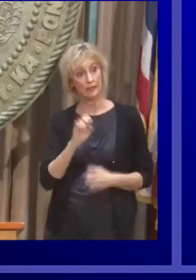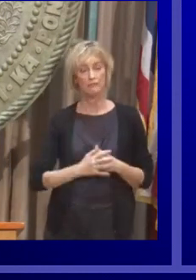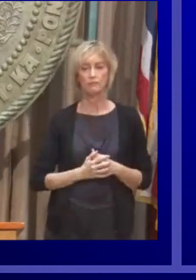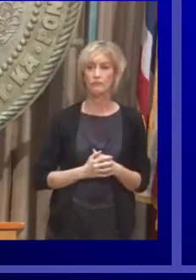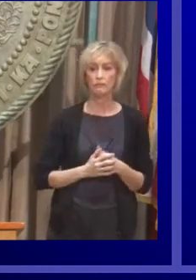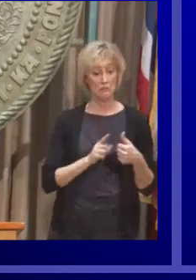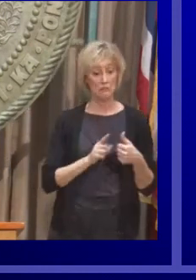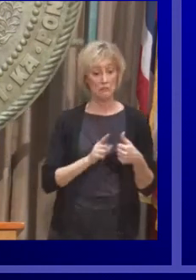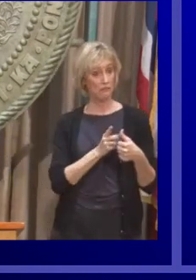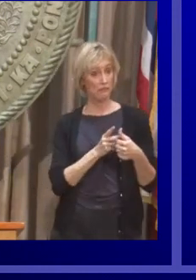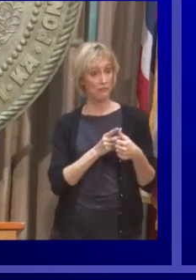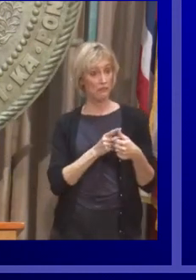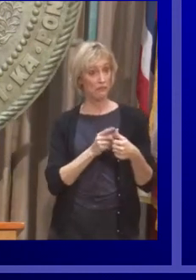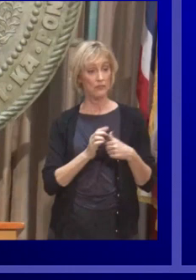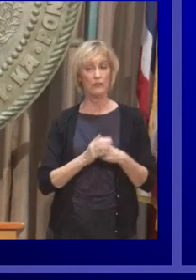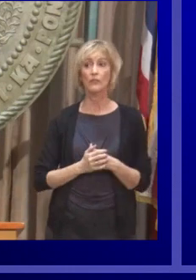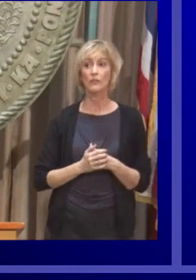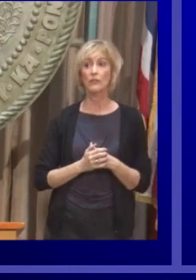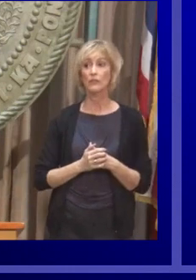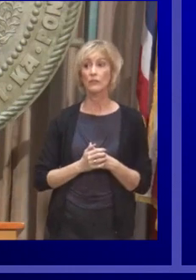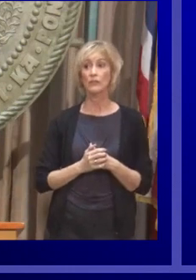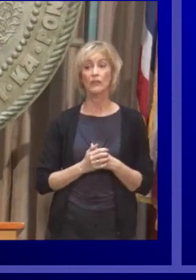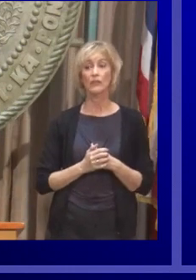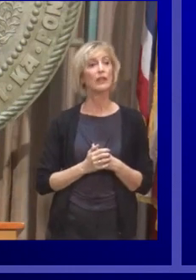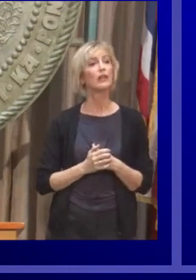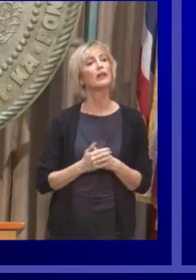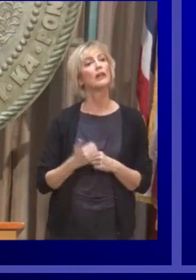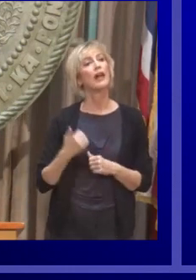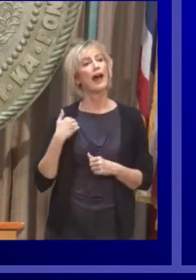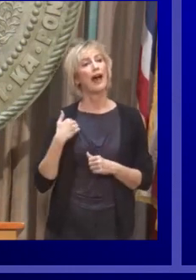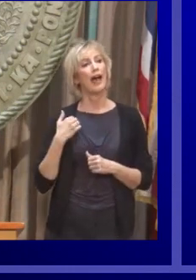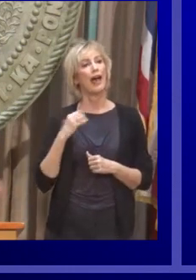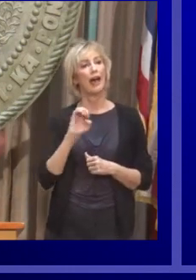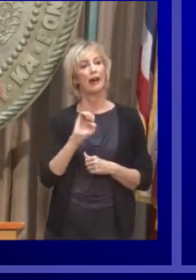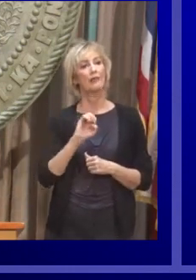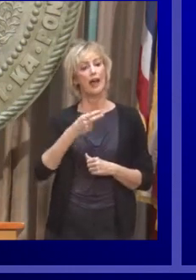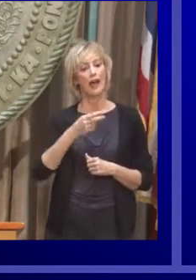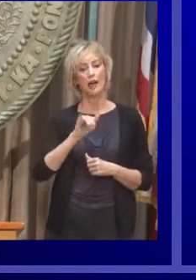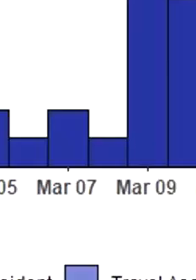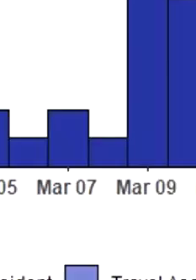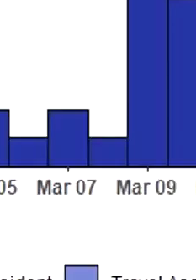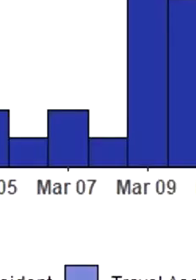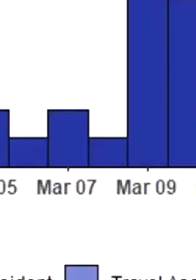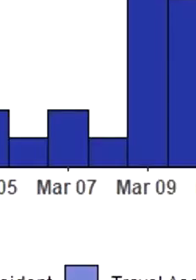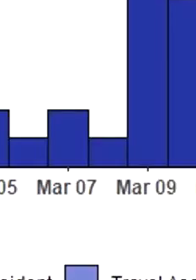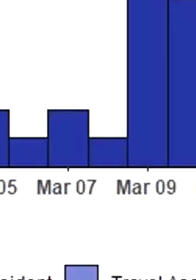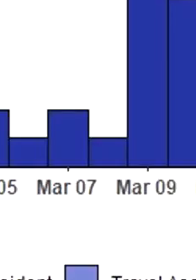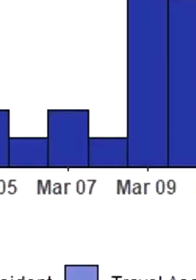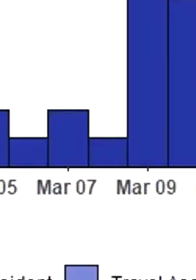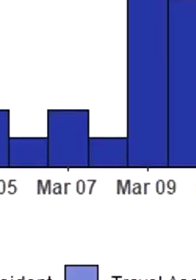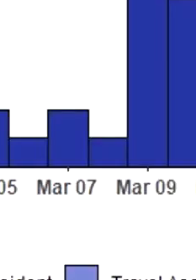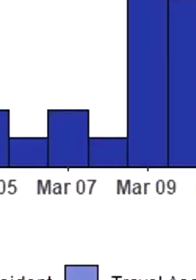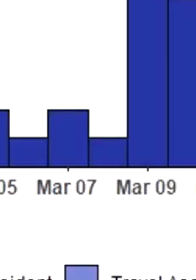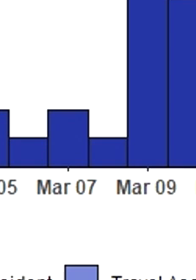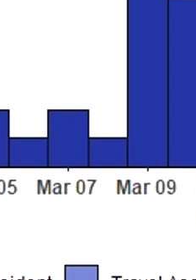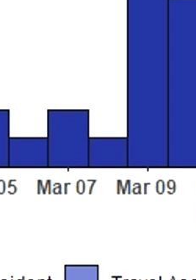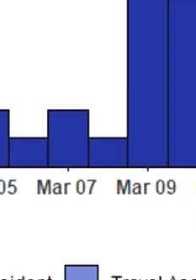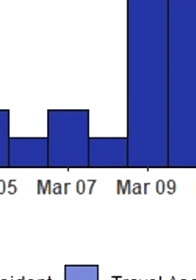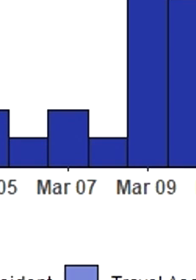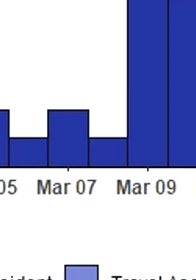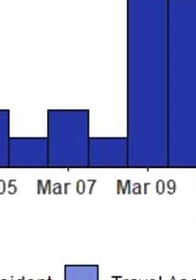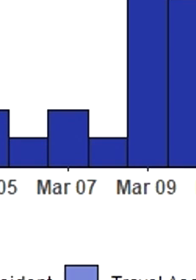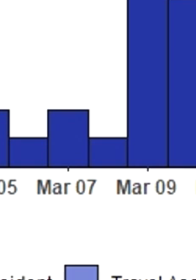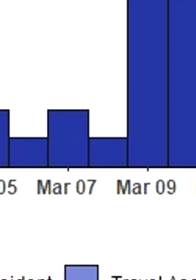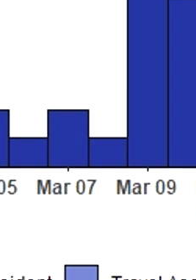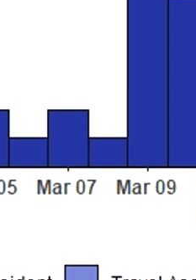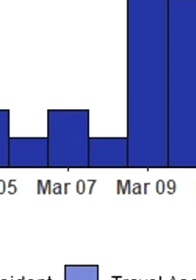have developed an epidemic curve. When you talk about lowering the curve, this is what we're talking about. We're